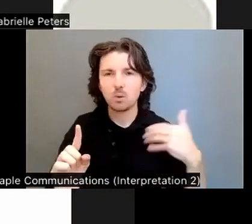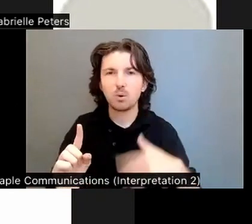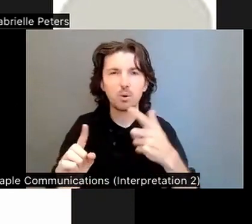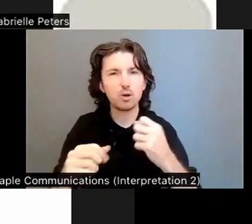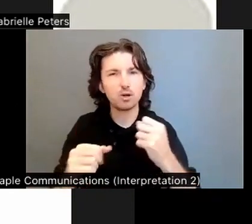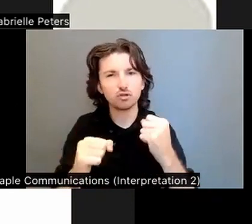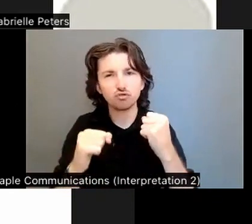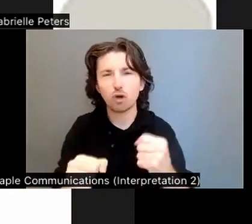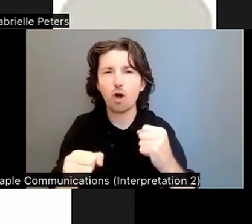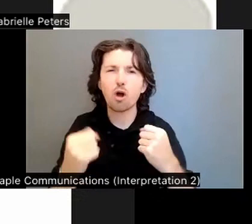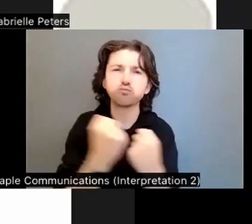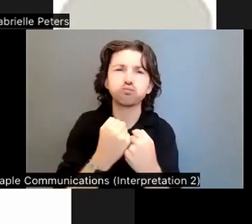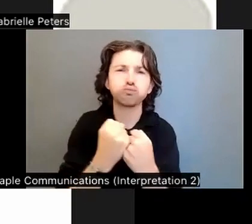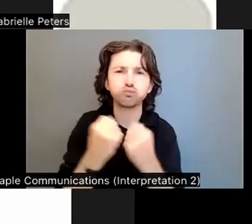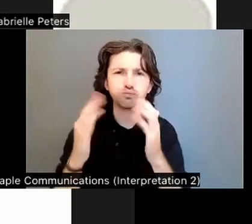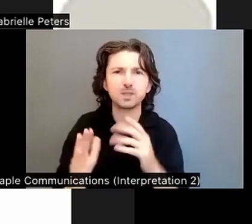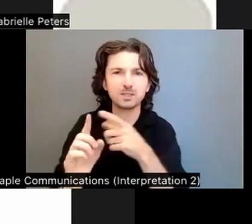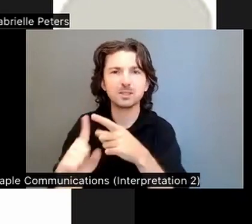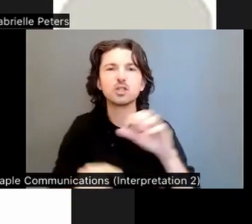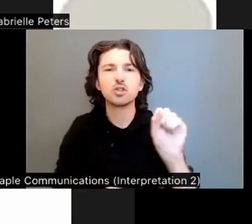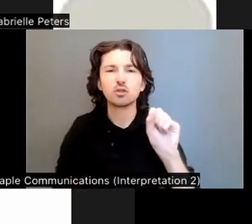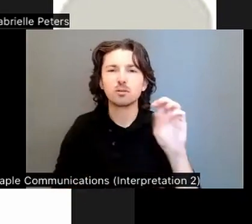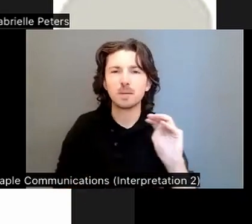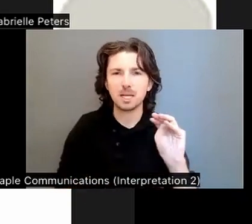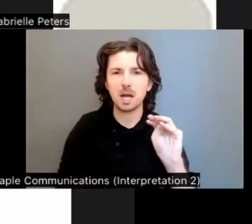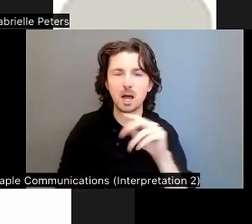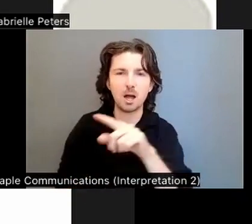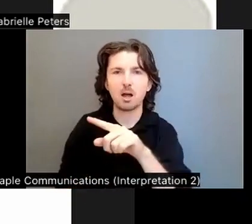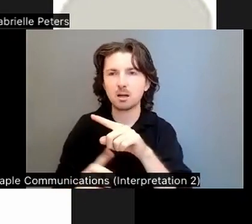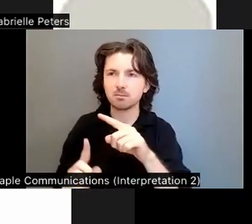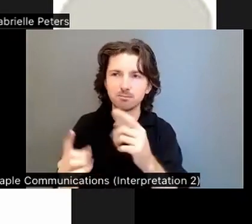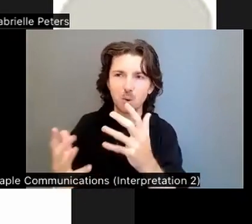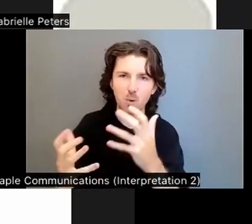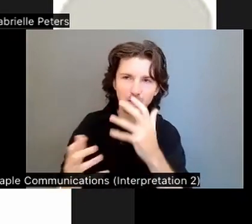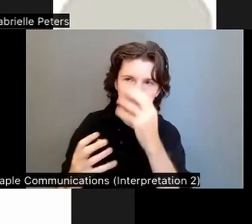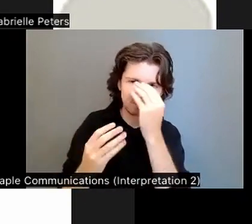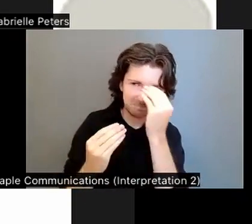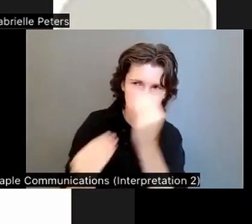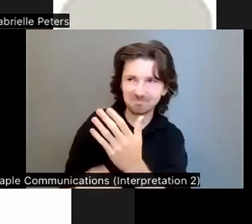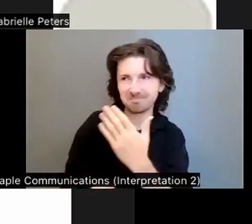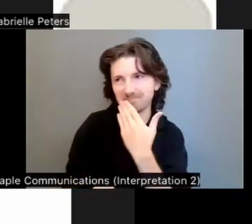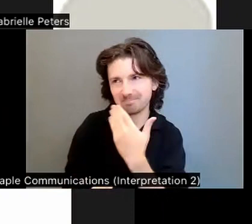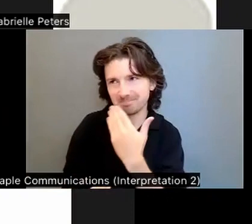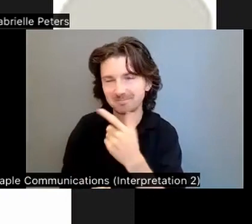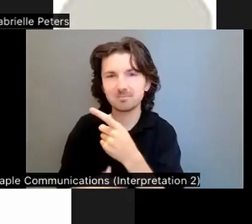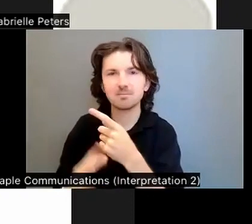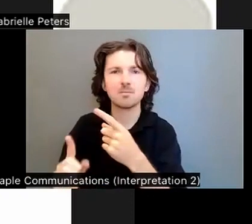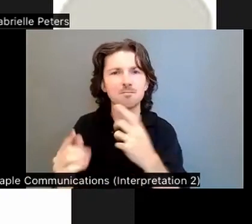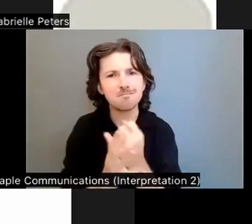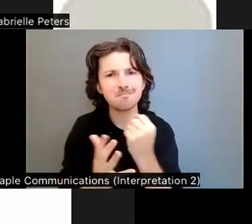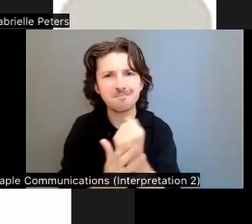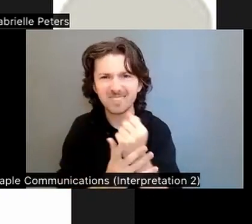and I just want to appreciate them very, very much for tweeting out quotes and keeping people